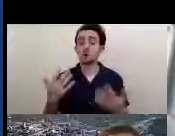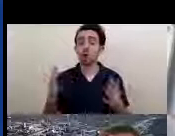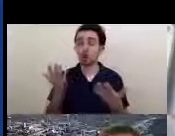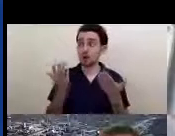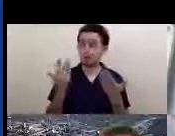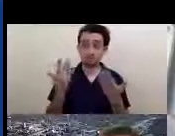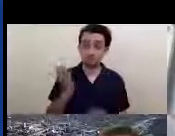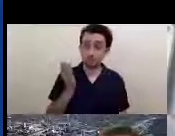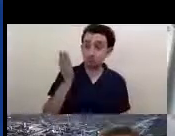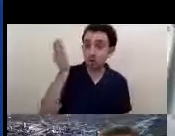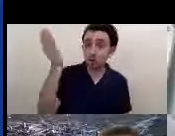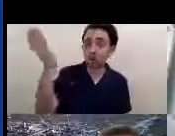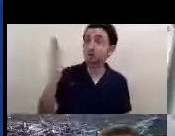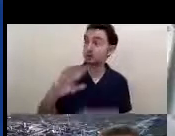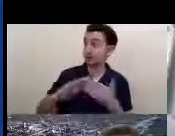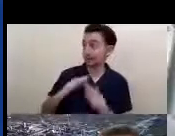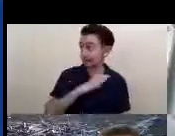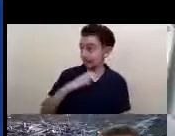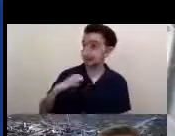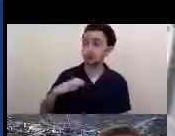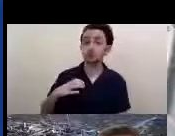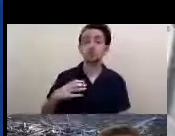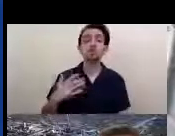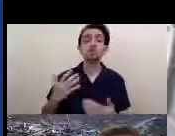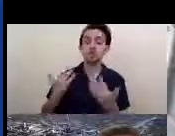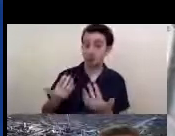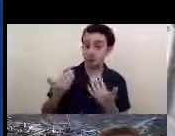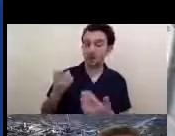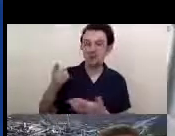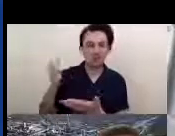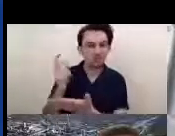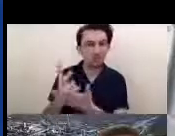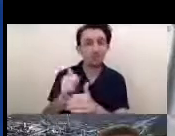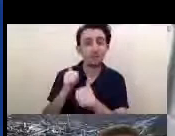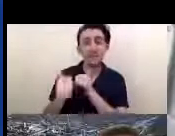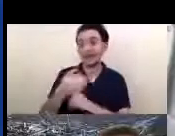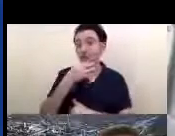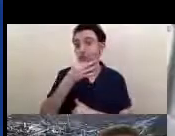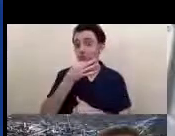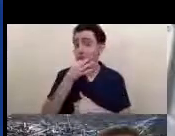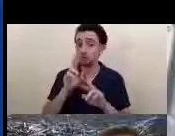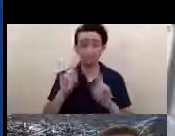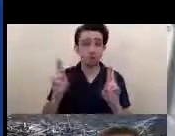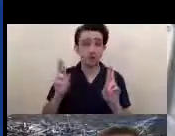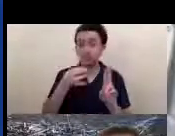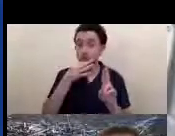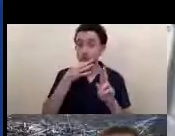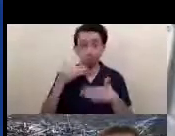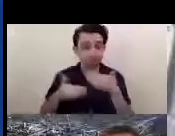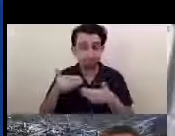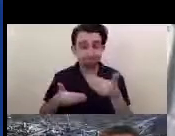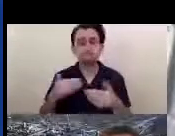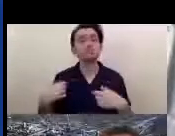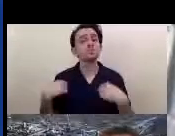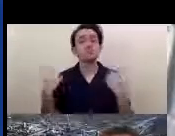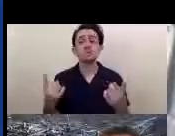real, in essence, real money, pending their approval. And the initial conversations, credit to city council, have been overwhelmingly positive as it